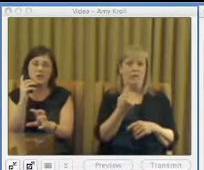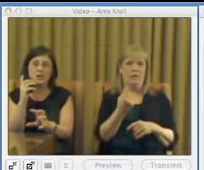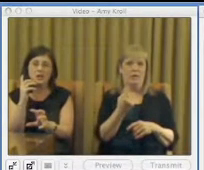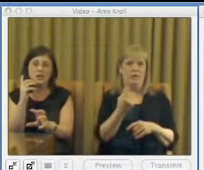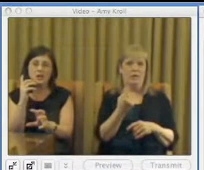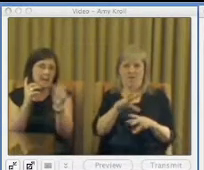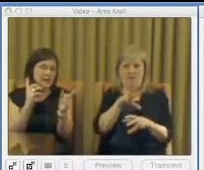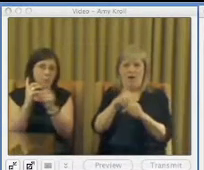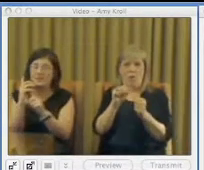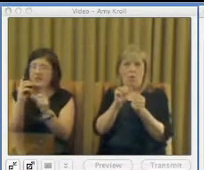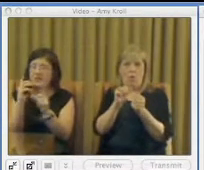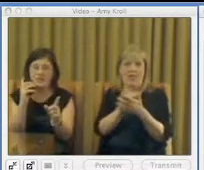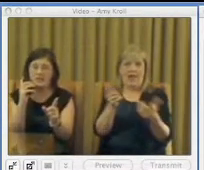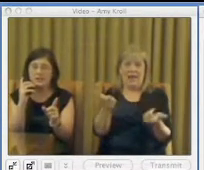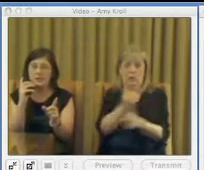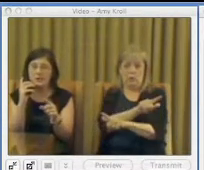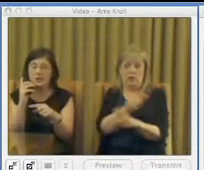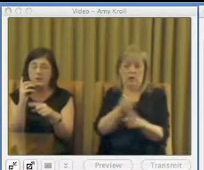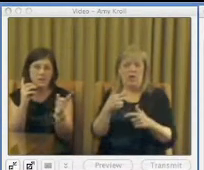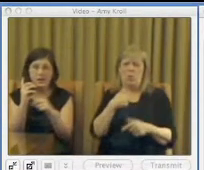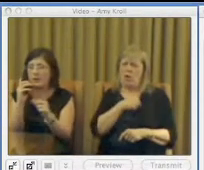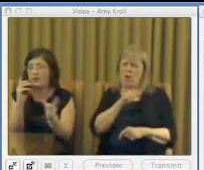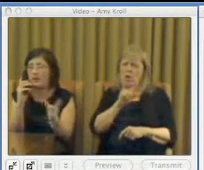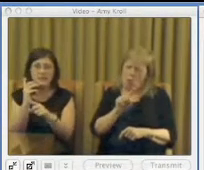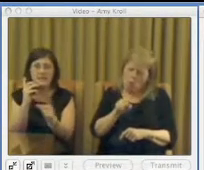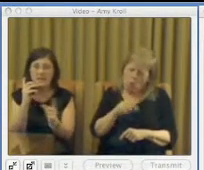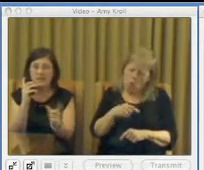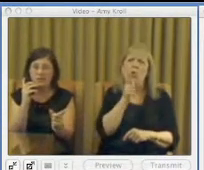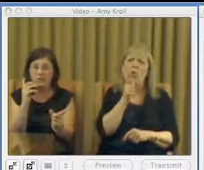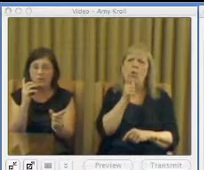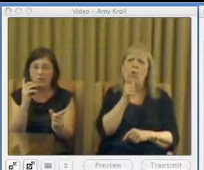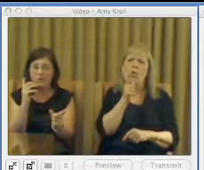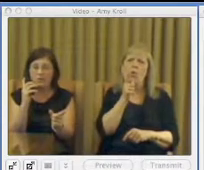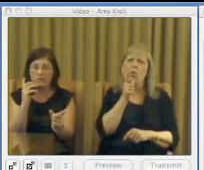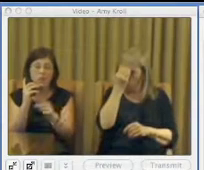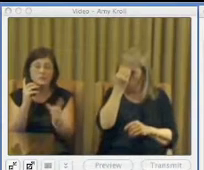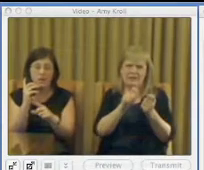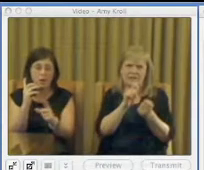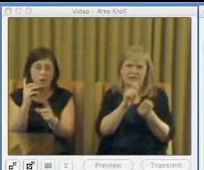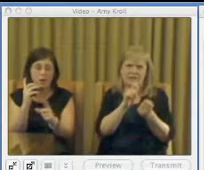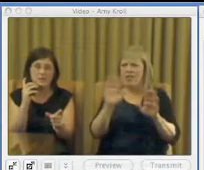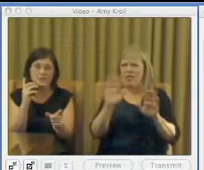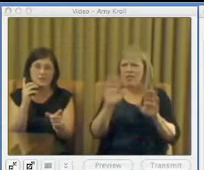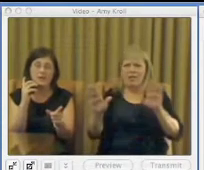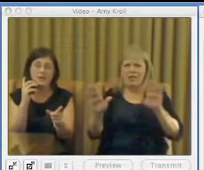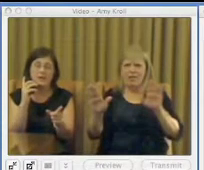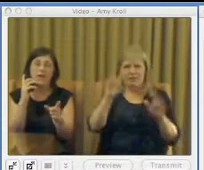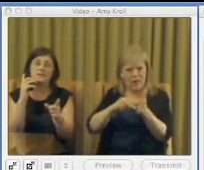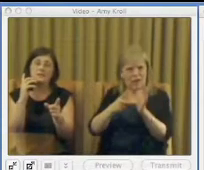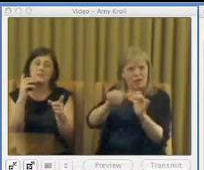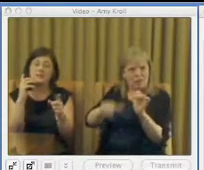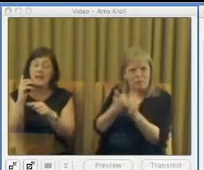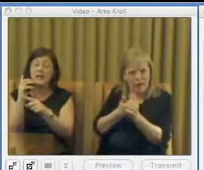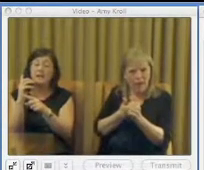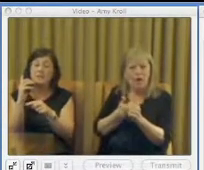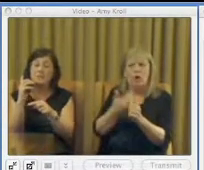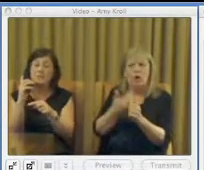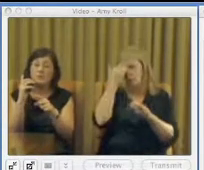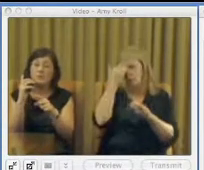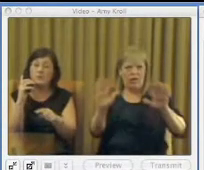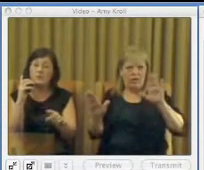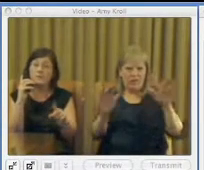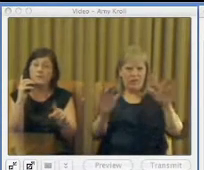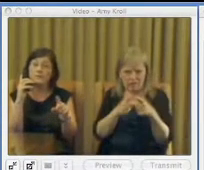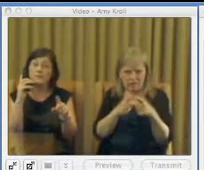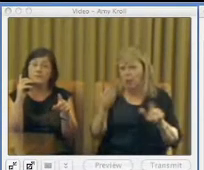one, usually, in any interaction that knows exactly what's intended. And we're the only one that understands both languages and knows both